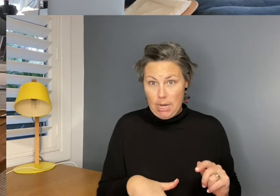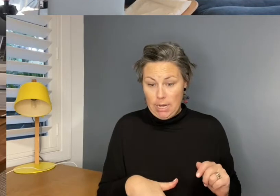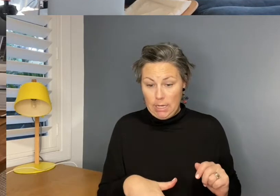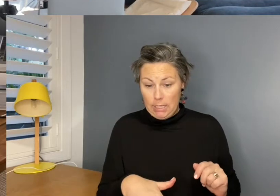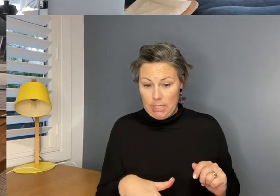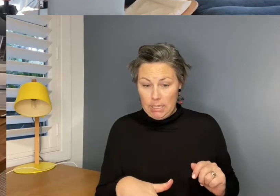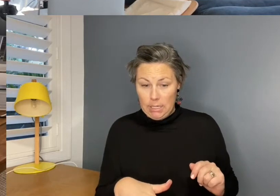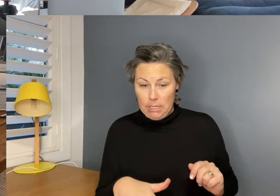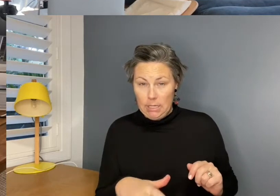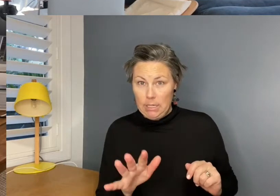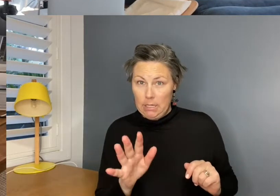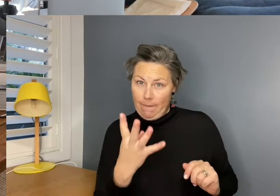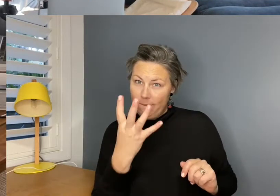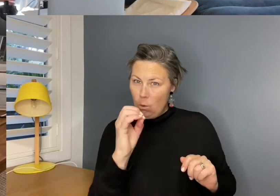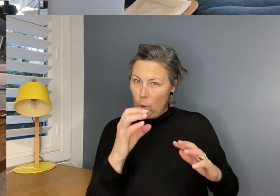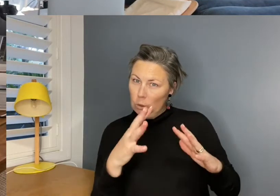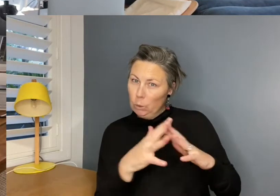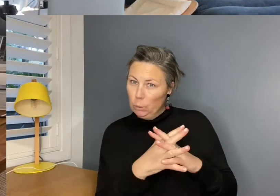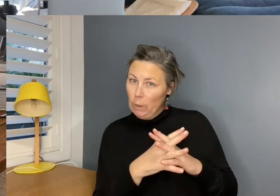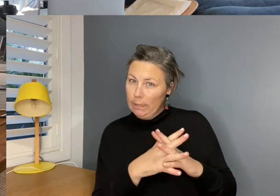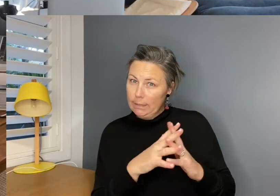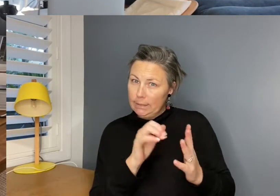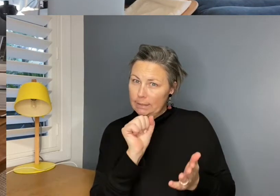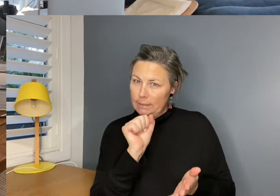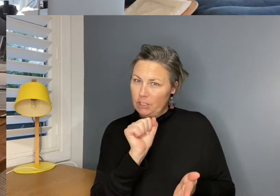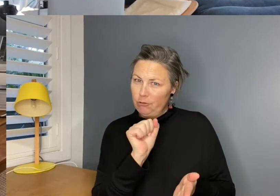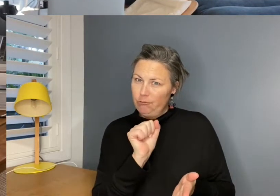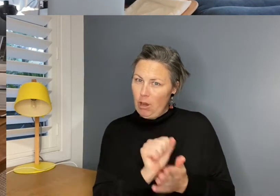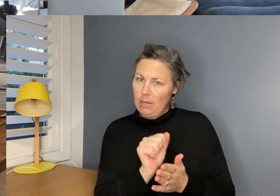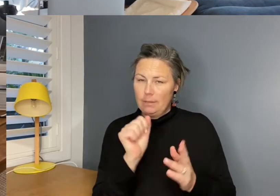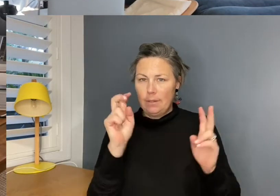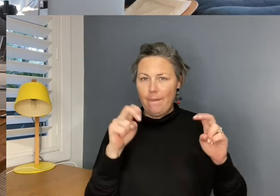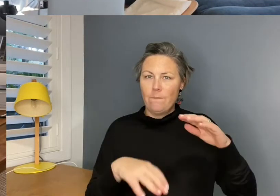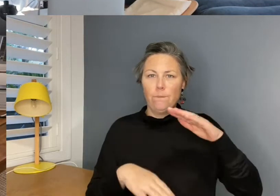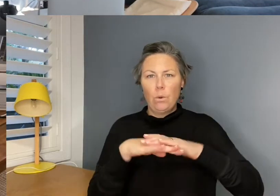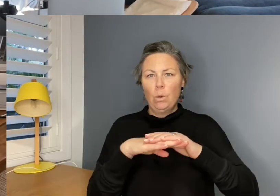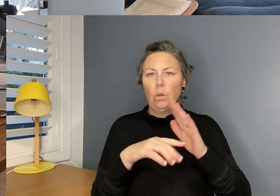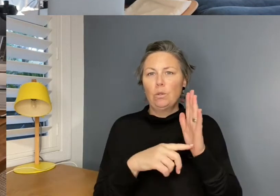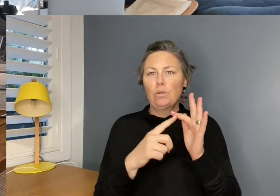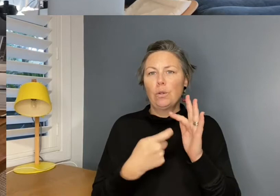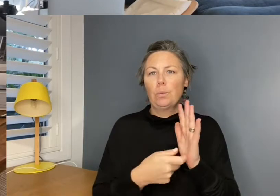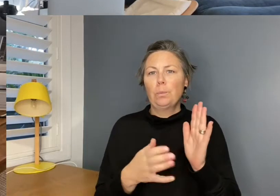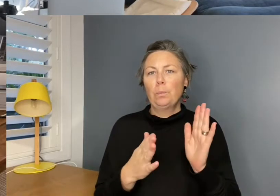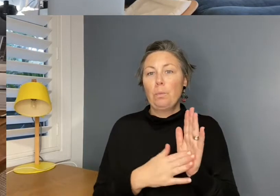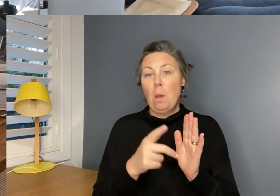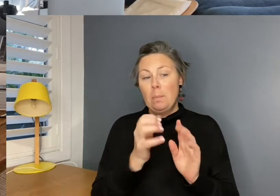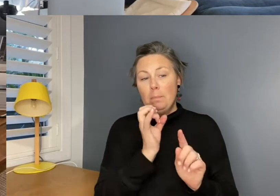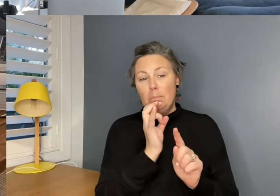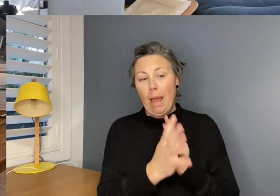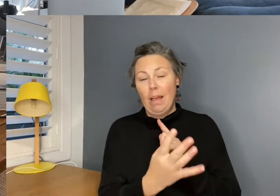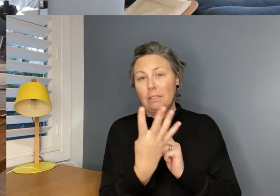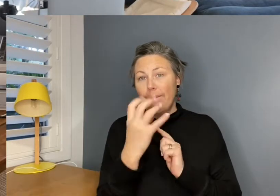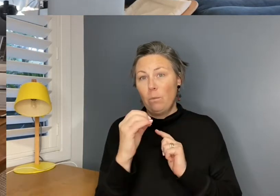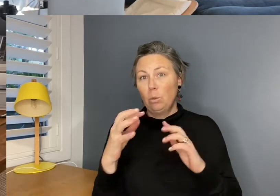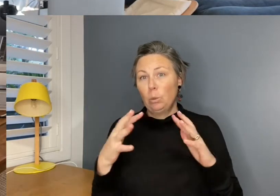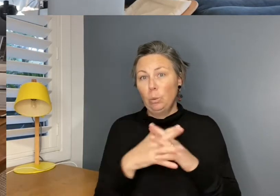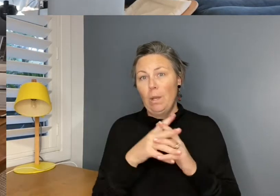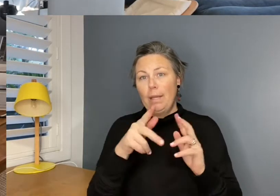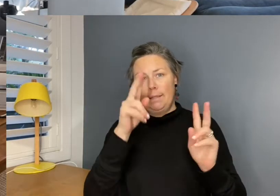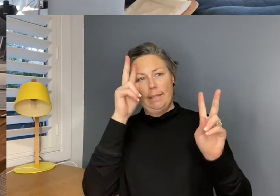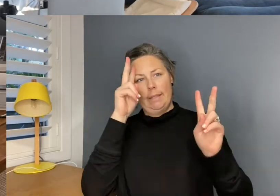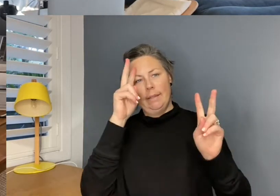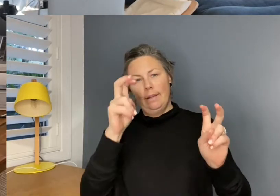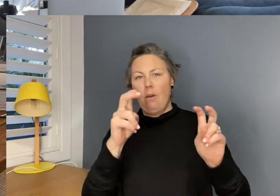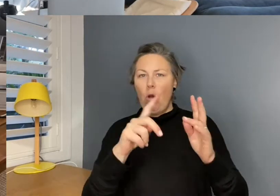in Australia, which they say is 40 weeks, is when you're full term, is it? Or, once you go over 40 weeks, it's sort of labelled